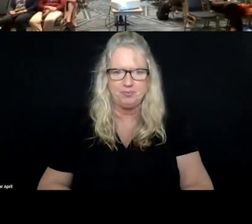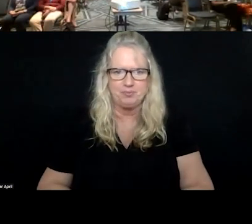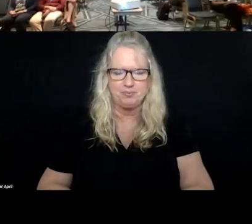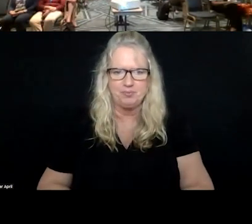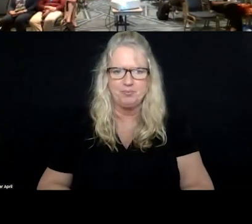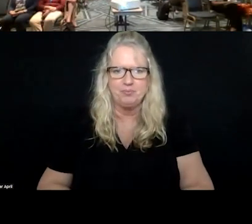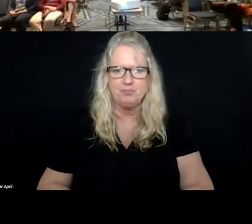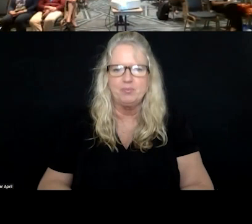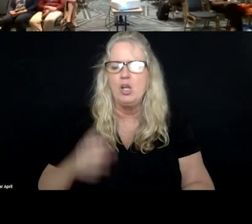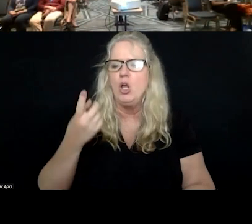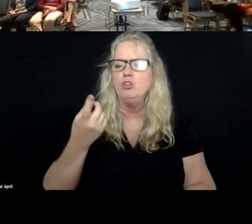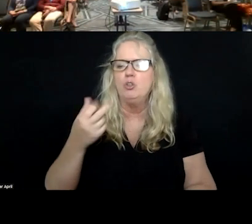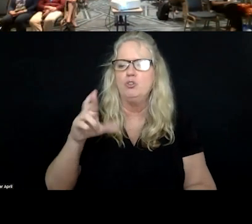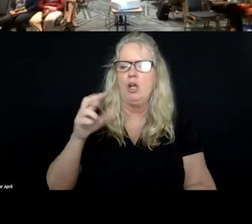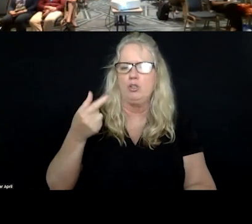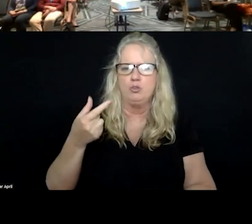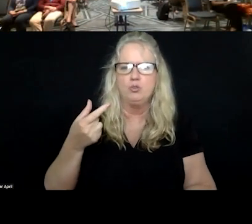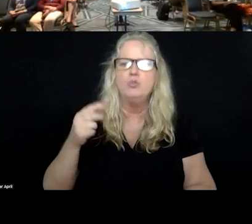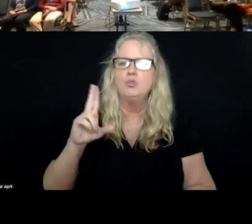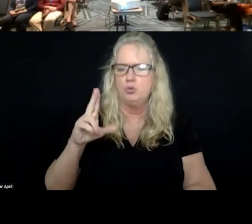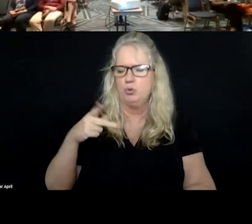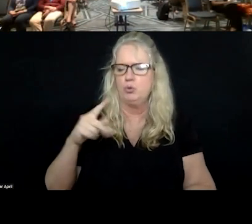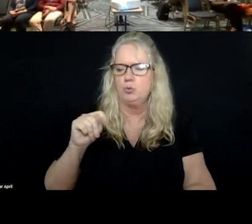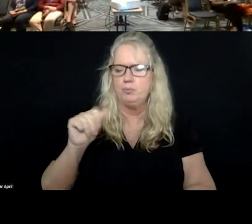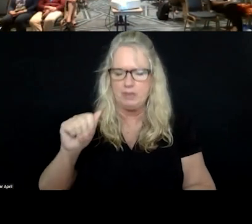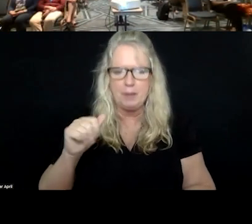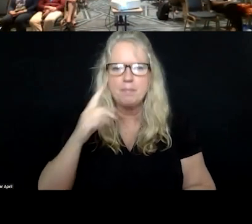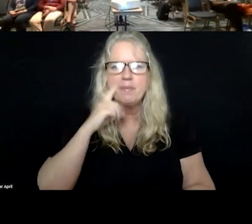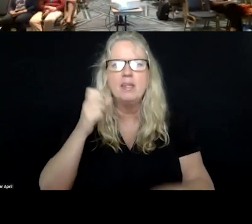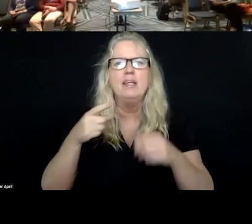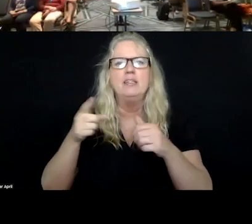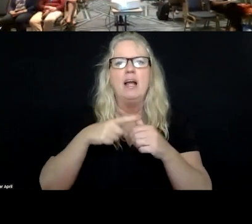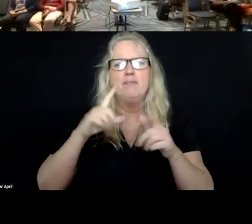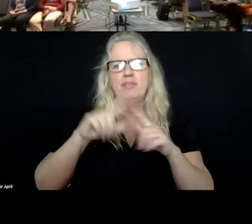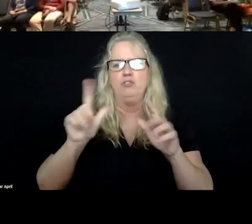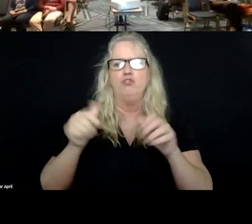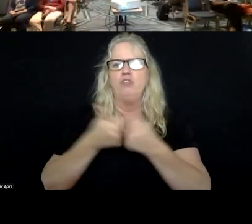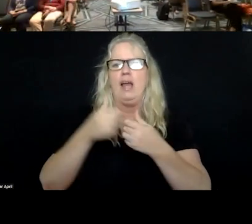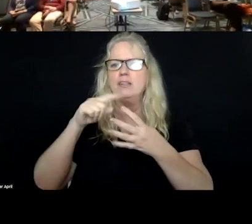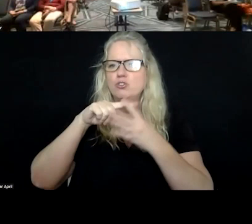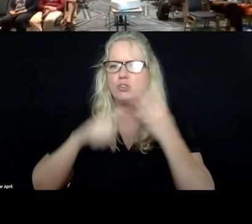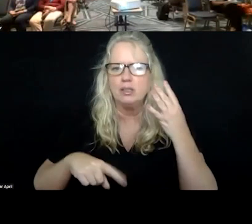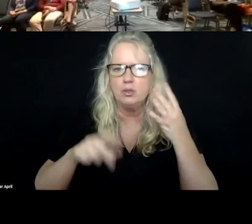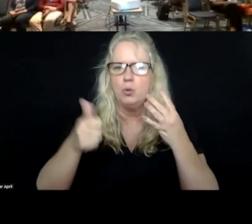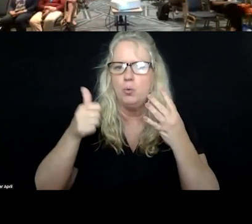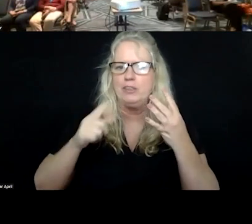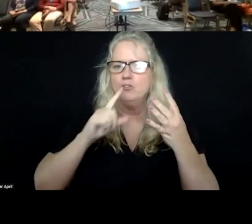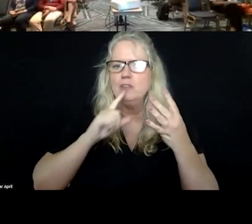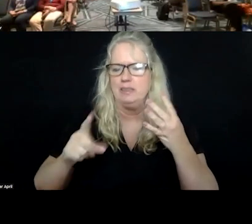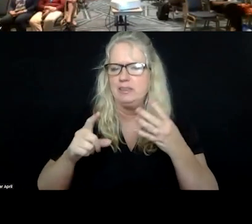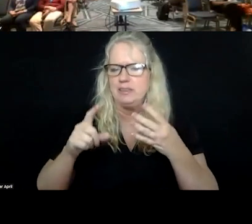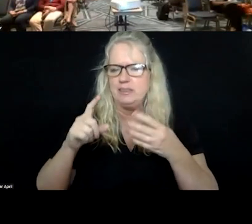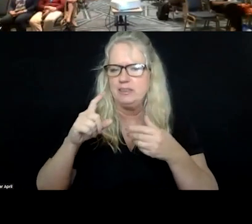So Dr. Gupta described a progression of primary challenges, which is